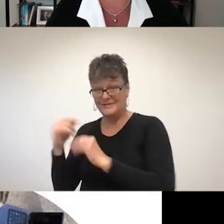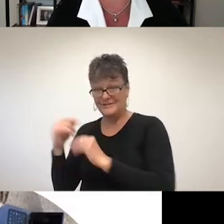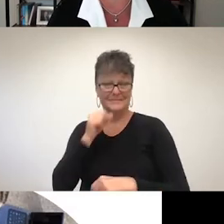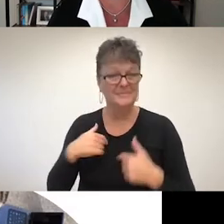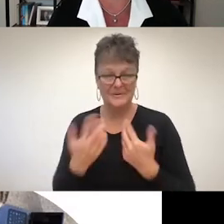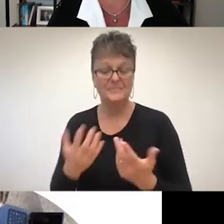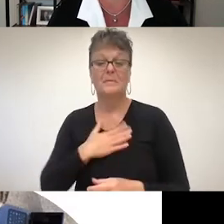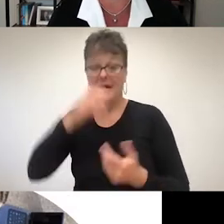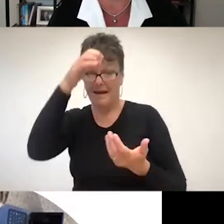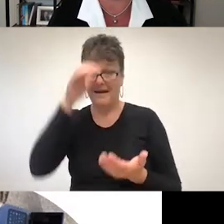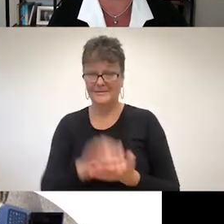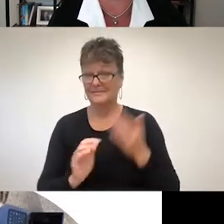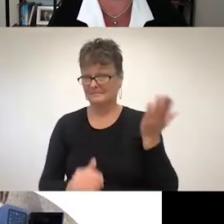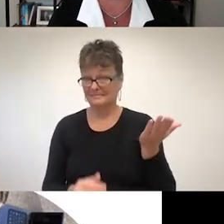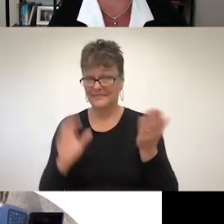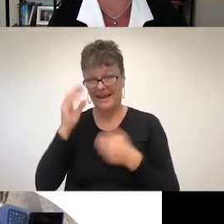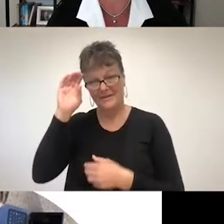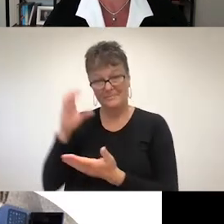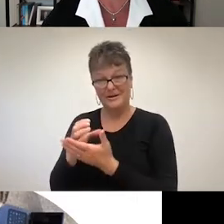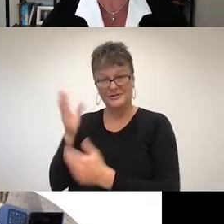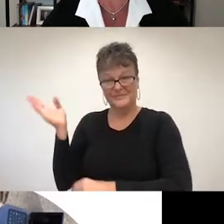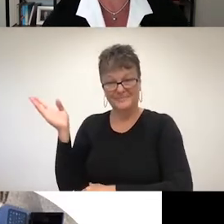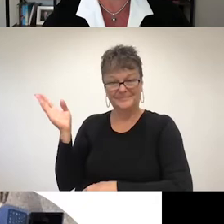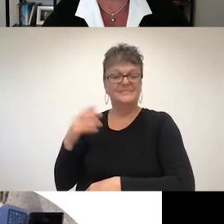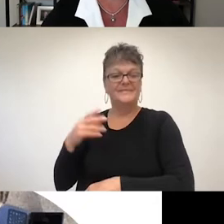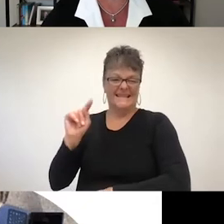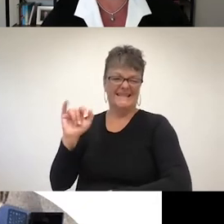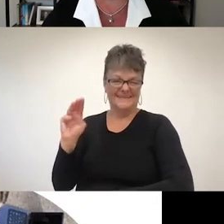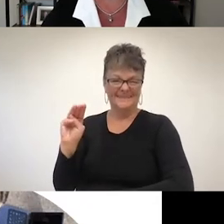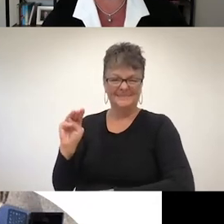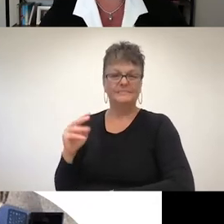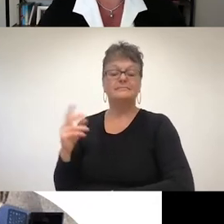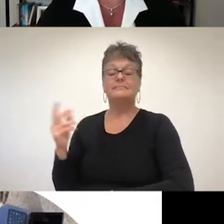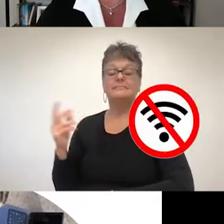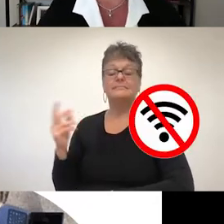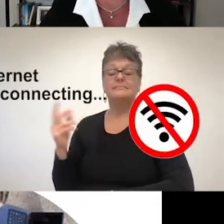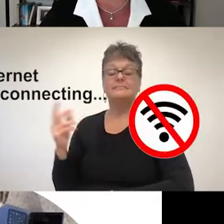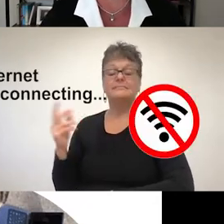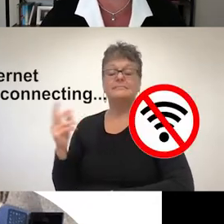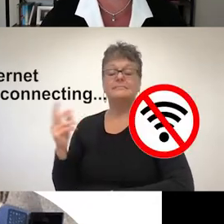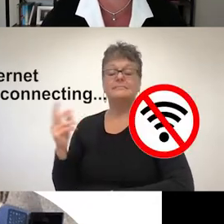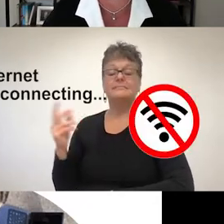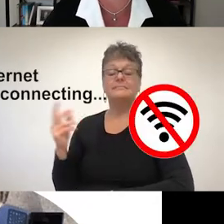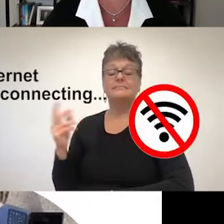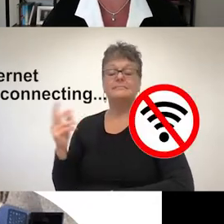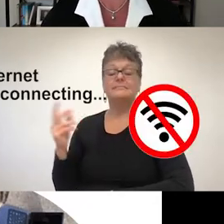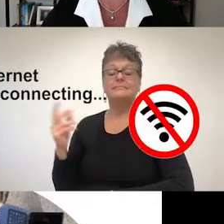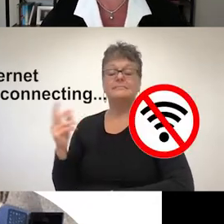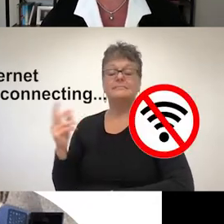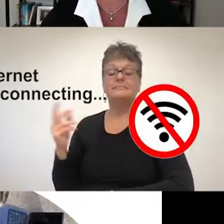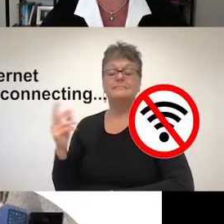husband, Tim, is an amazing partner and collaborator in my work. We have three teenage daughters, which is awesome, as you can